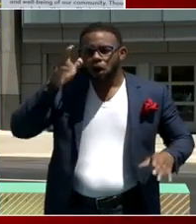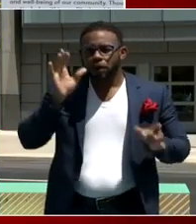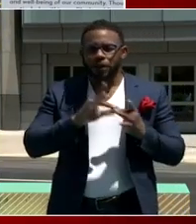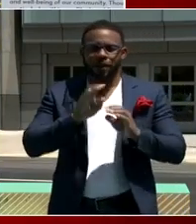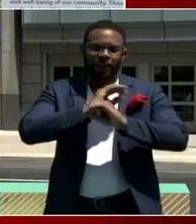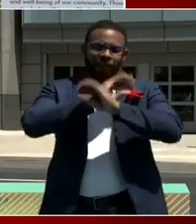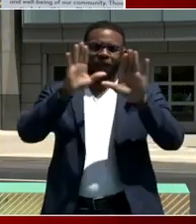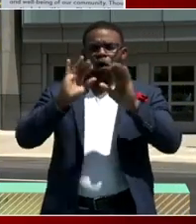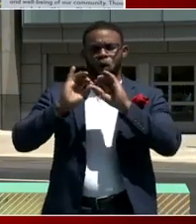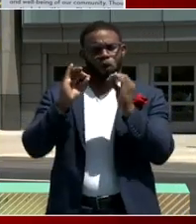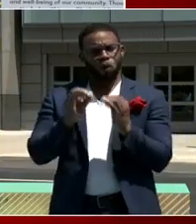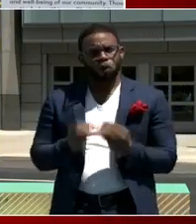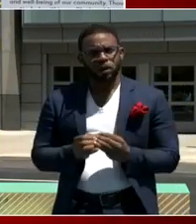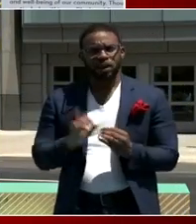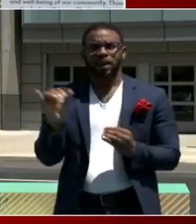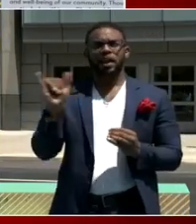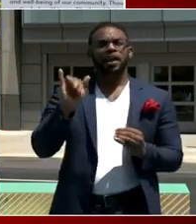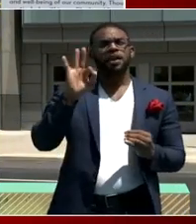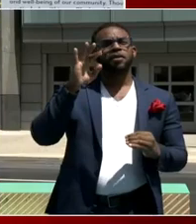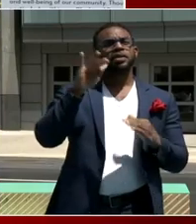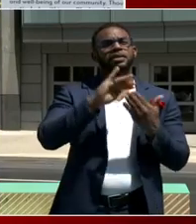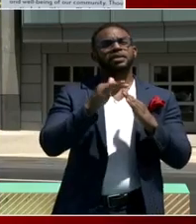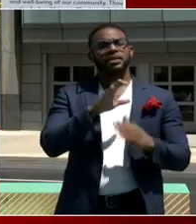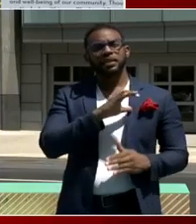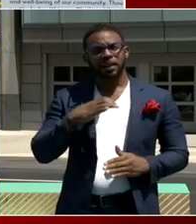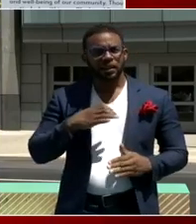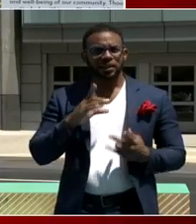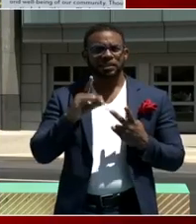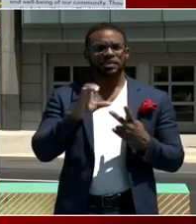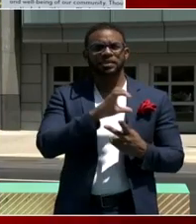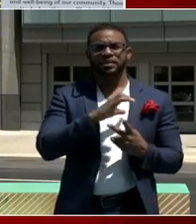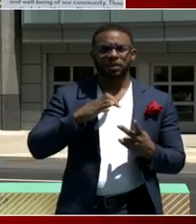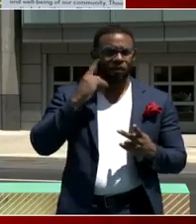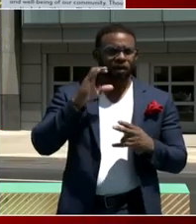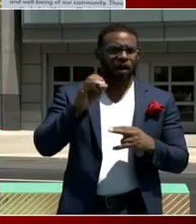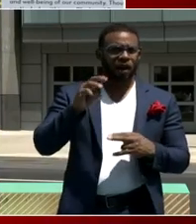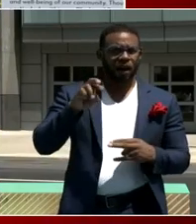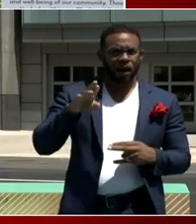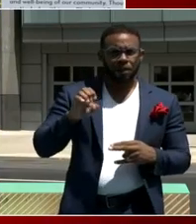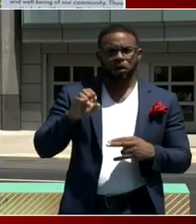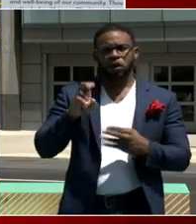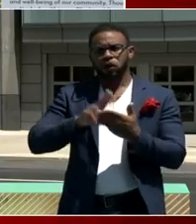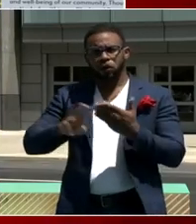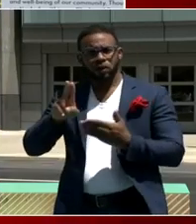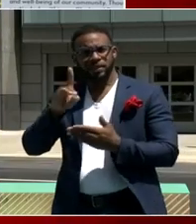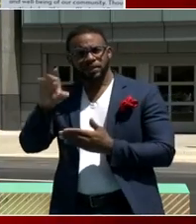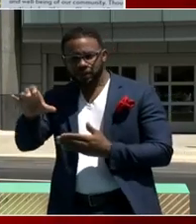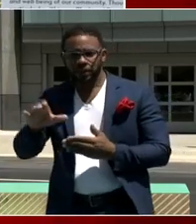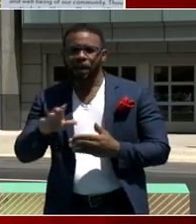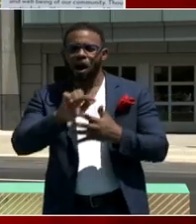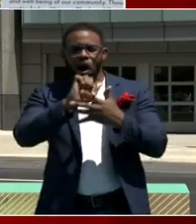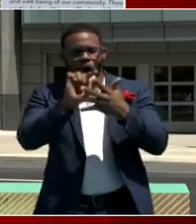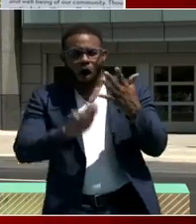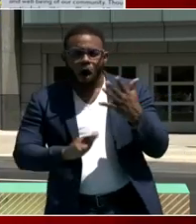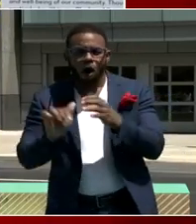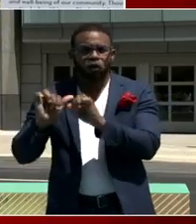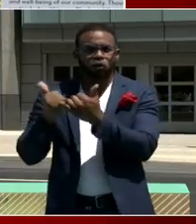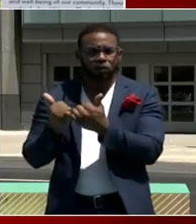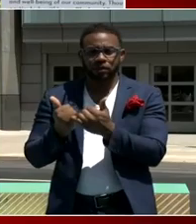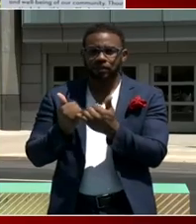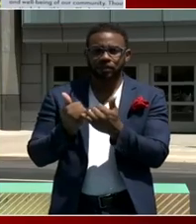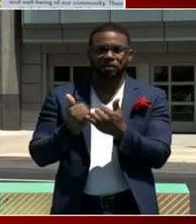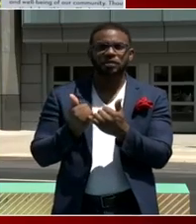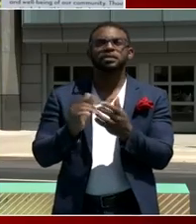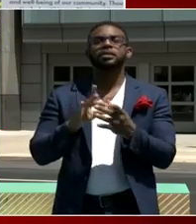message. Organizations like the Federal City Council, the D.C. Chamber of Commerce, University of District of Columbia, and all of our associations